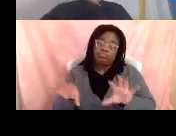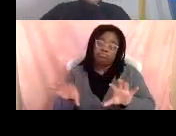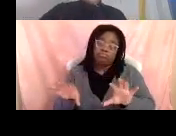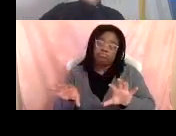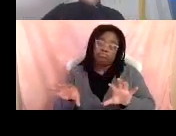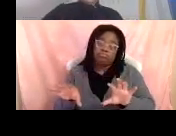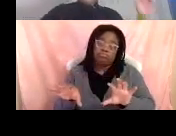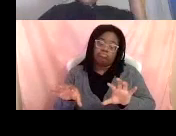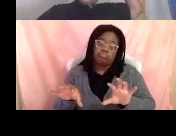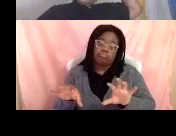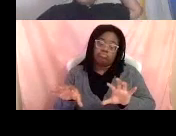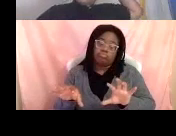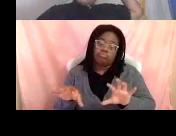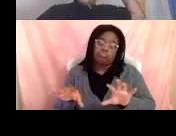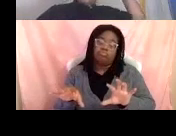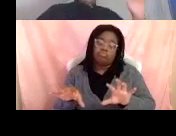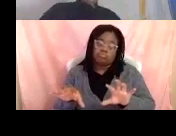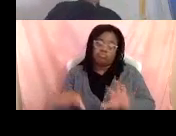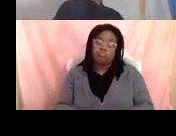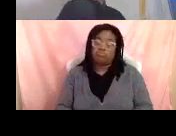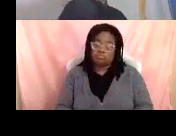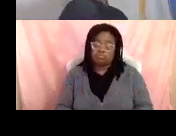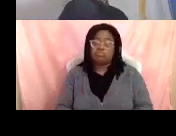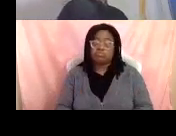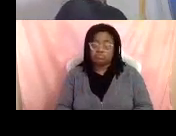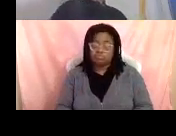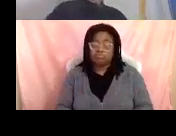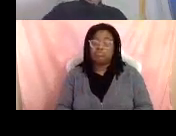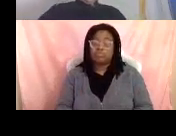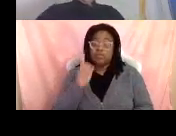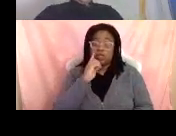So you get like the fourth and the third together.